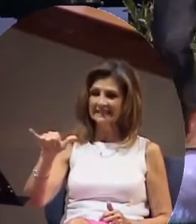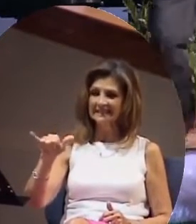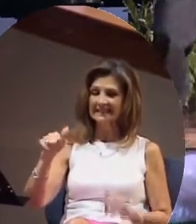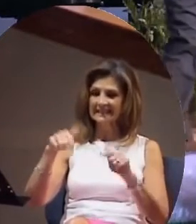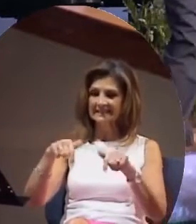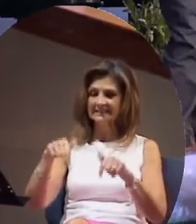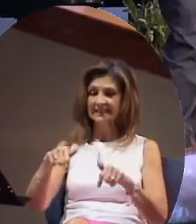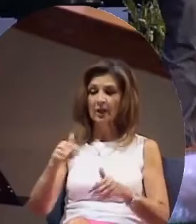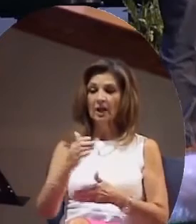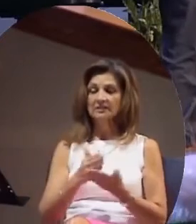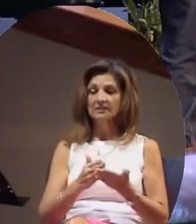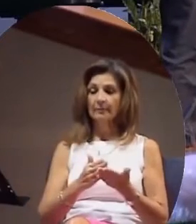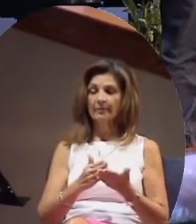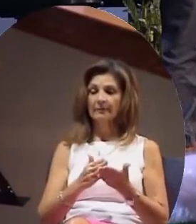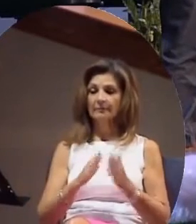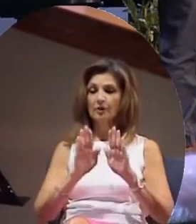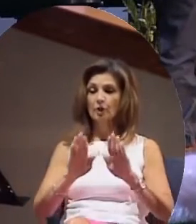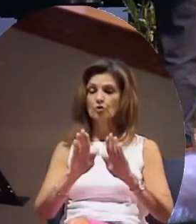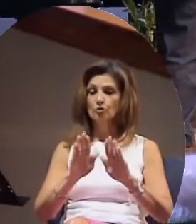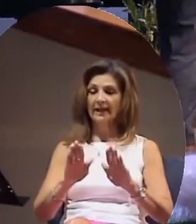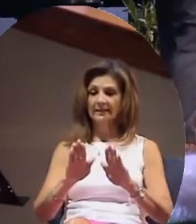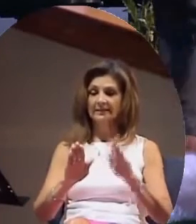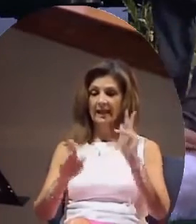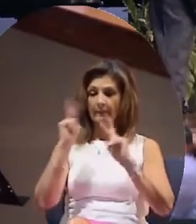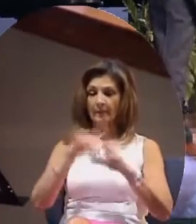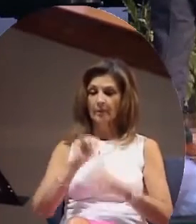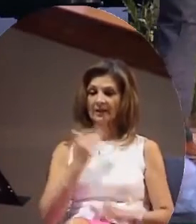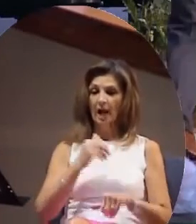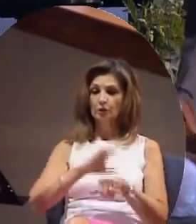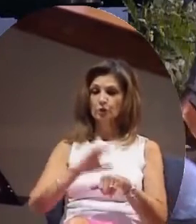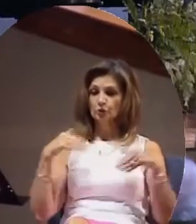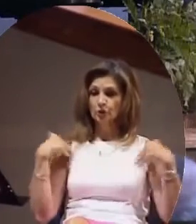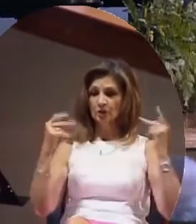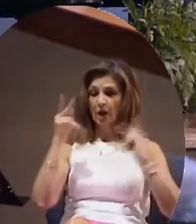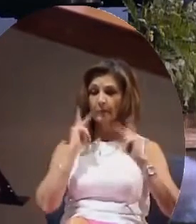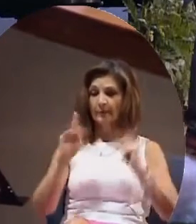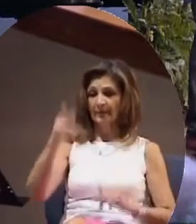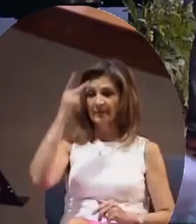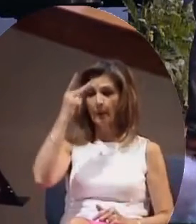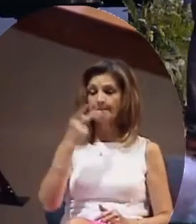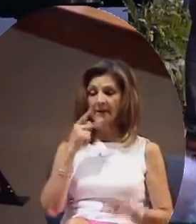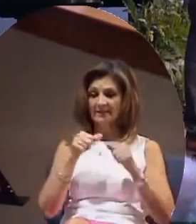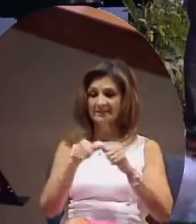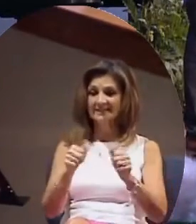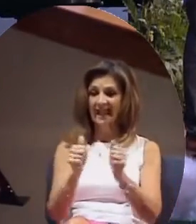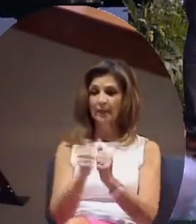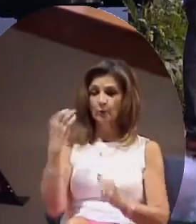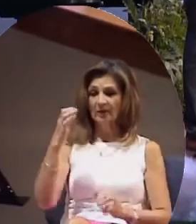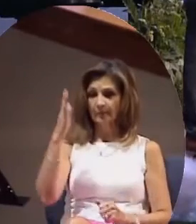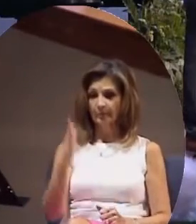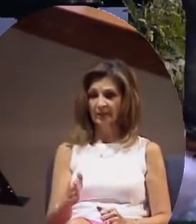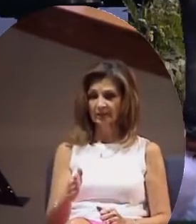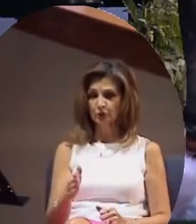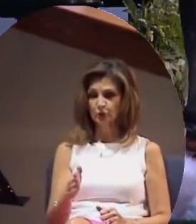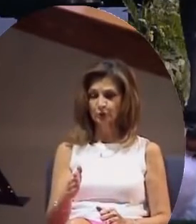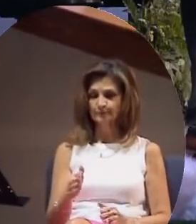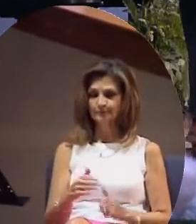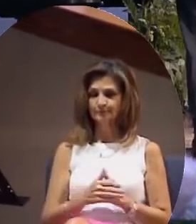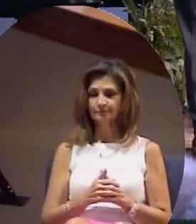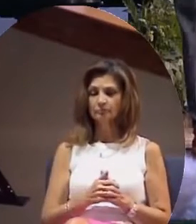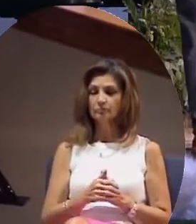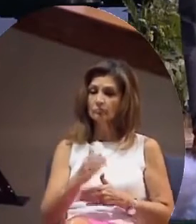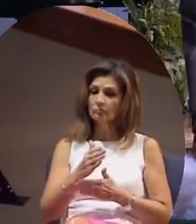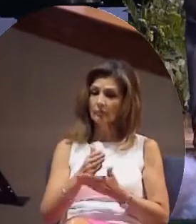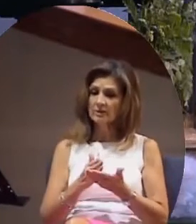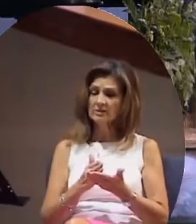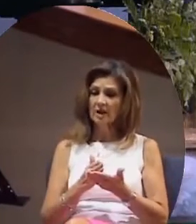group. Walk with God. And their parents stayed with the preacher. Some